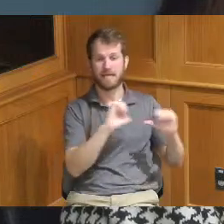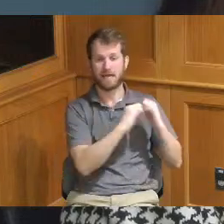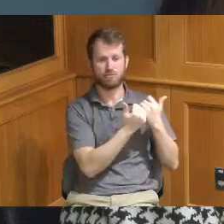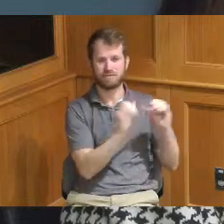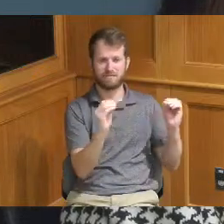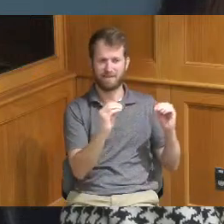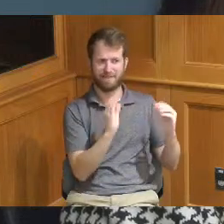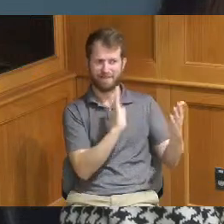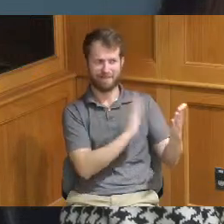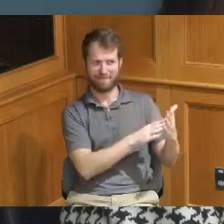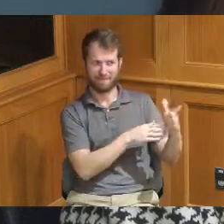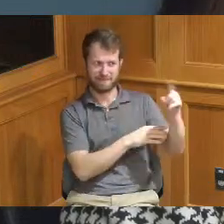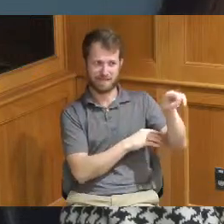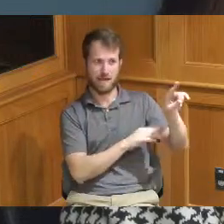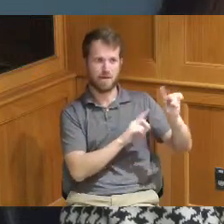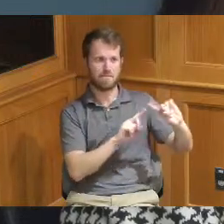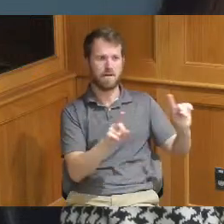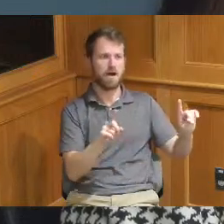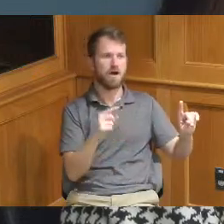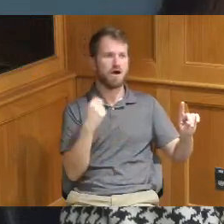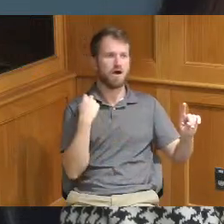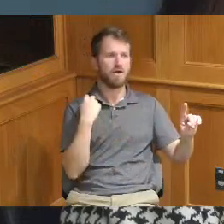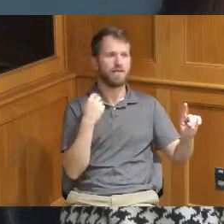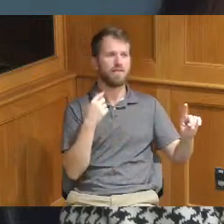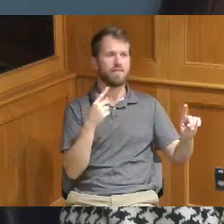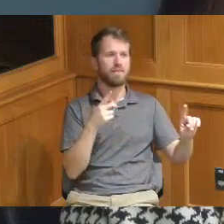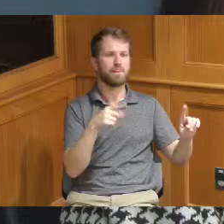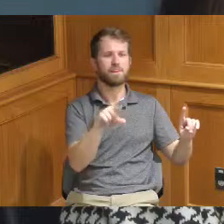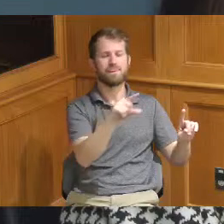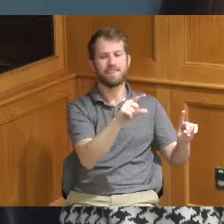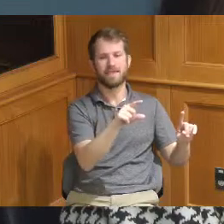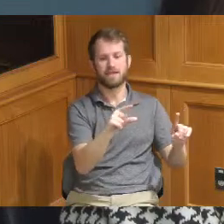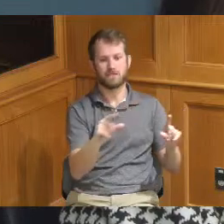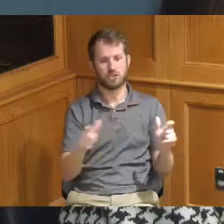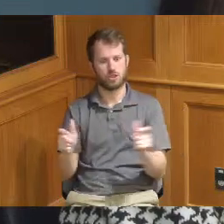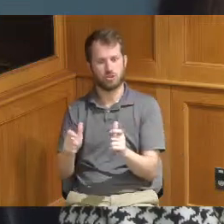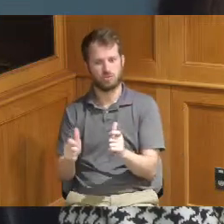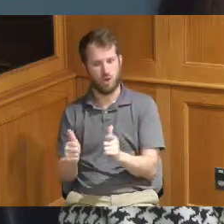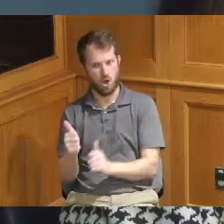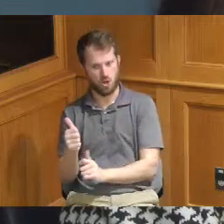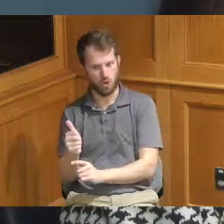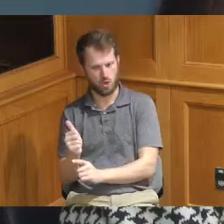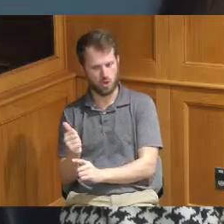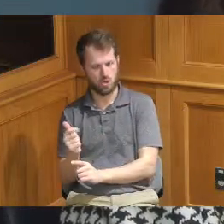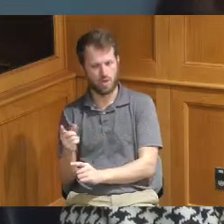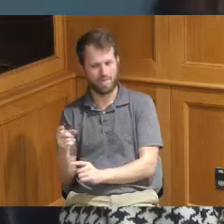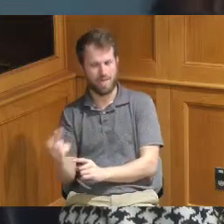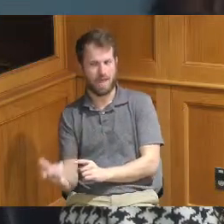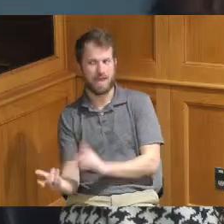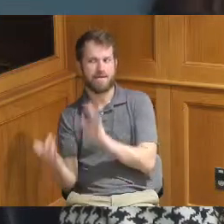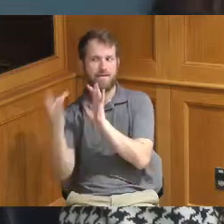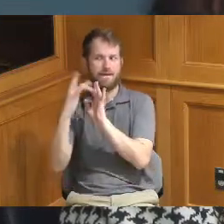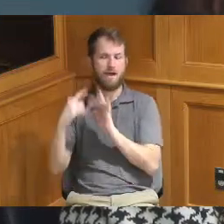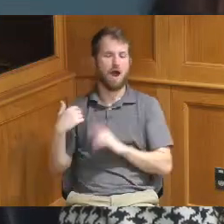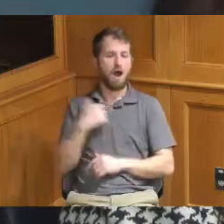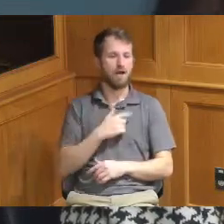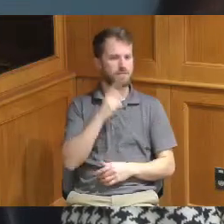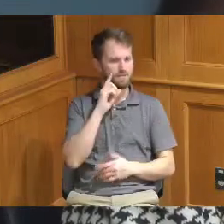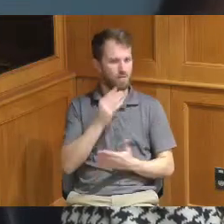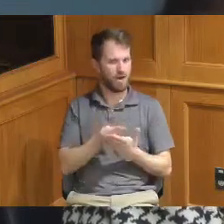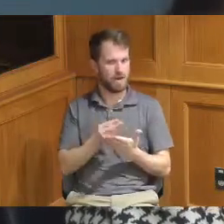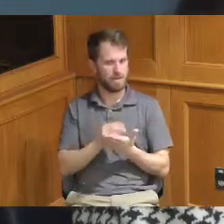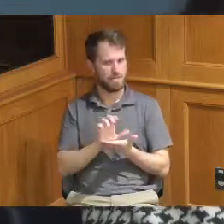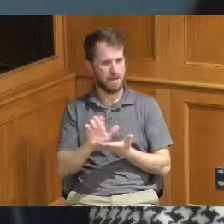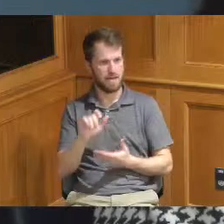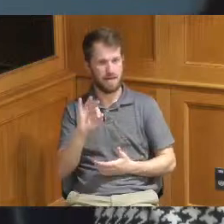but we seeked out, or they sought us out, the smaller ones to get some of the funding, and they did end up, if we